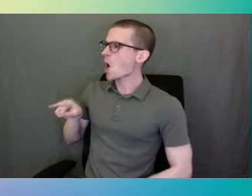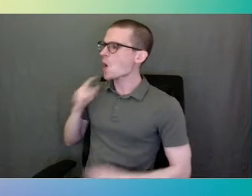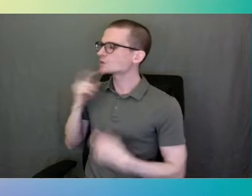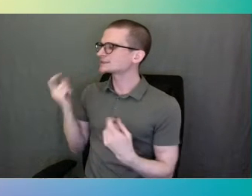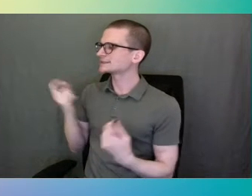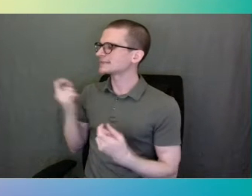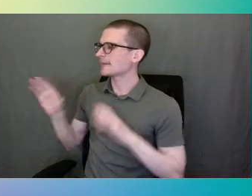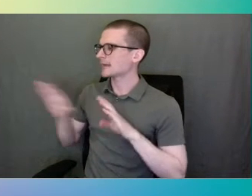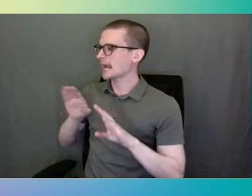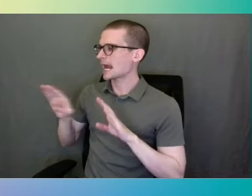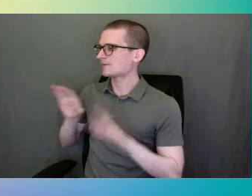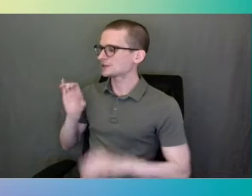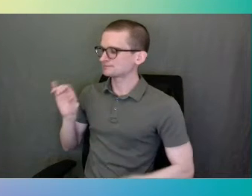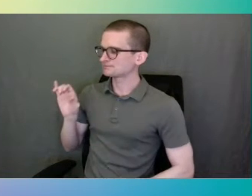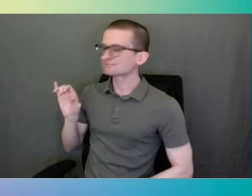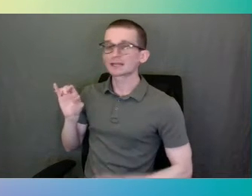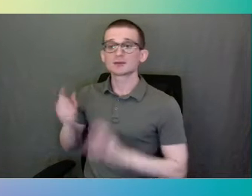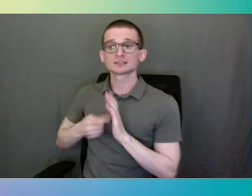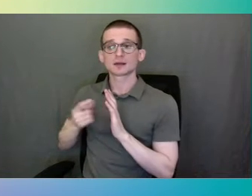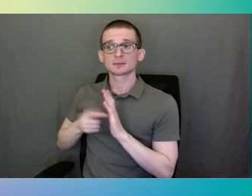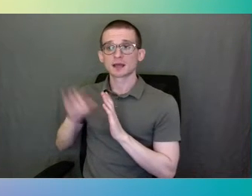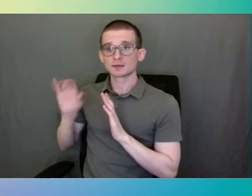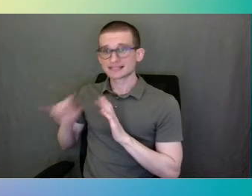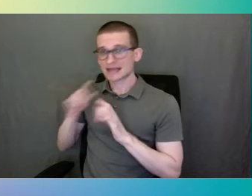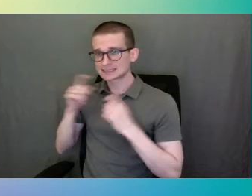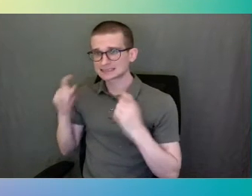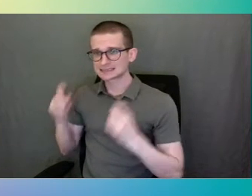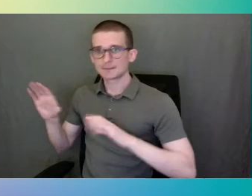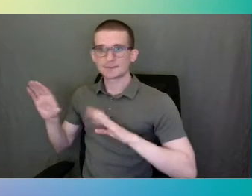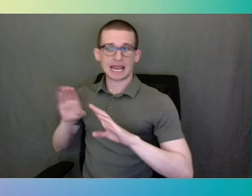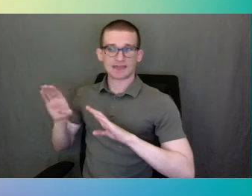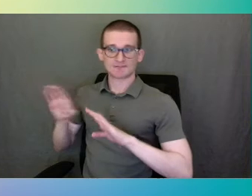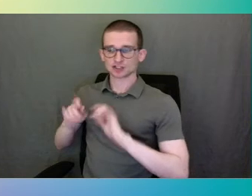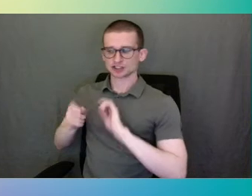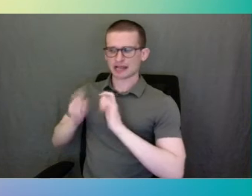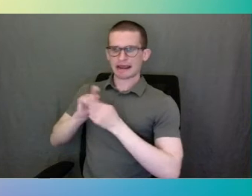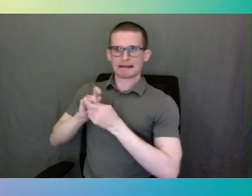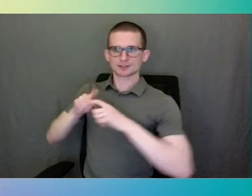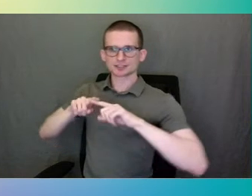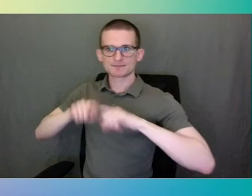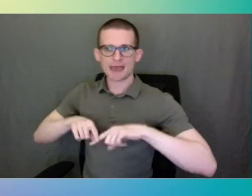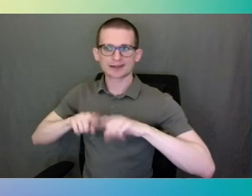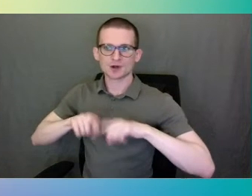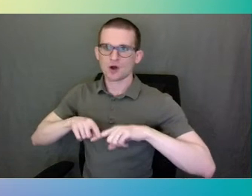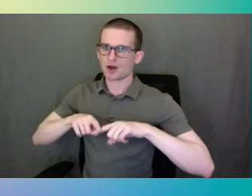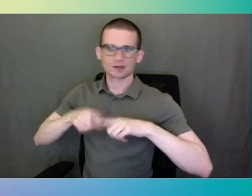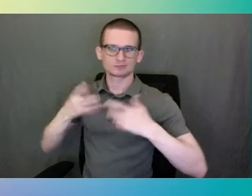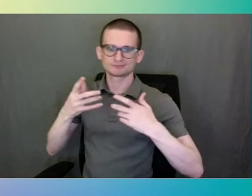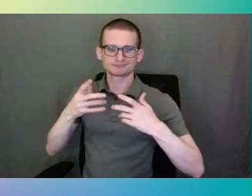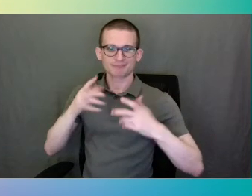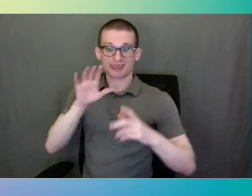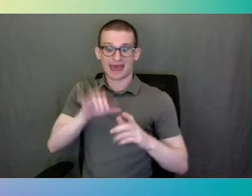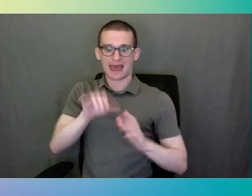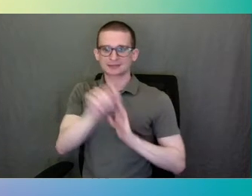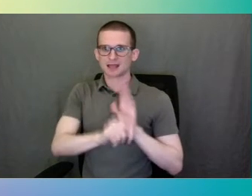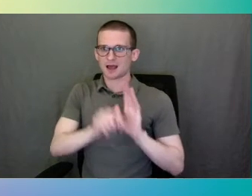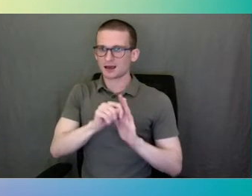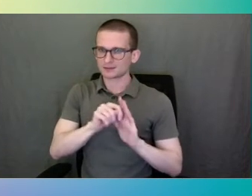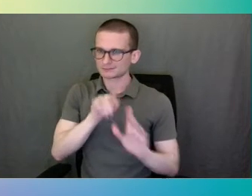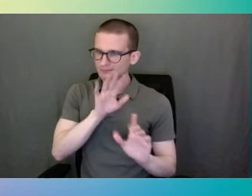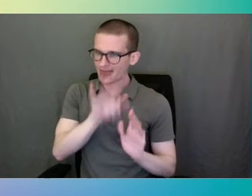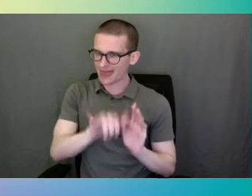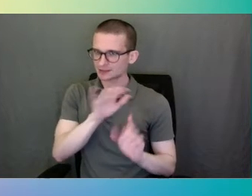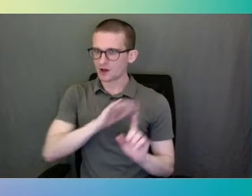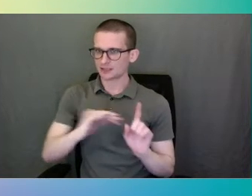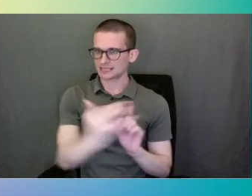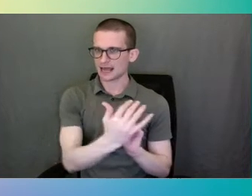that sinful behavior changed in the context of a time period, but for the most time in that